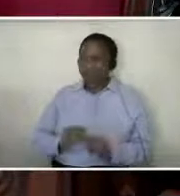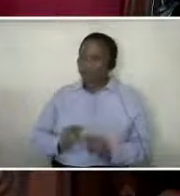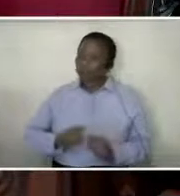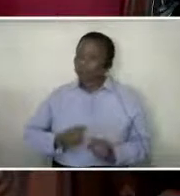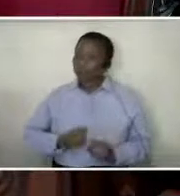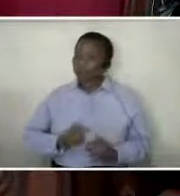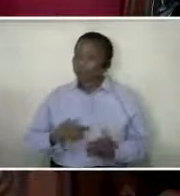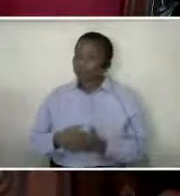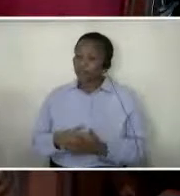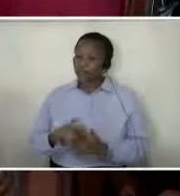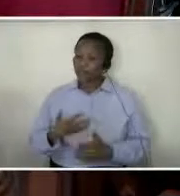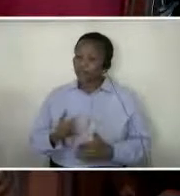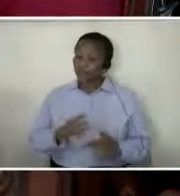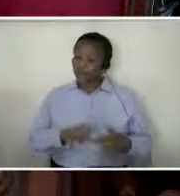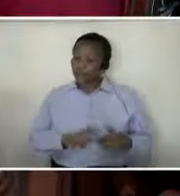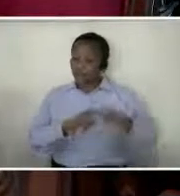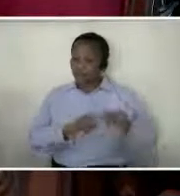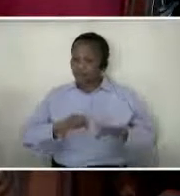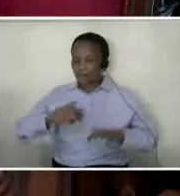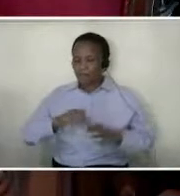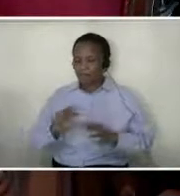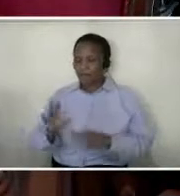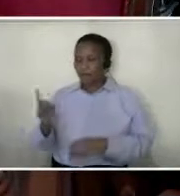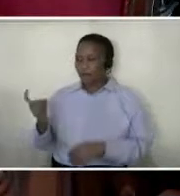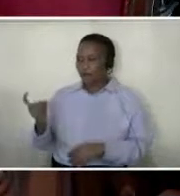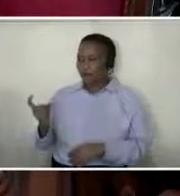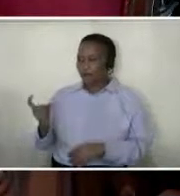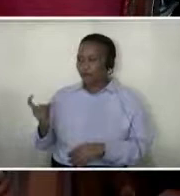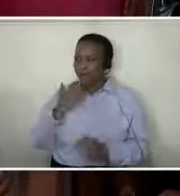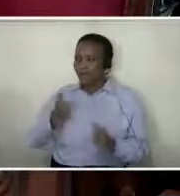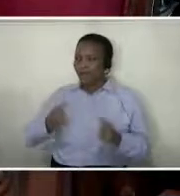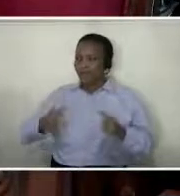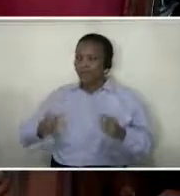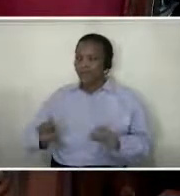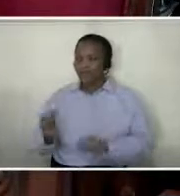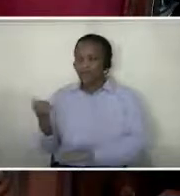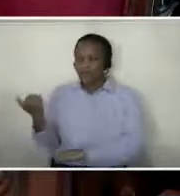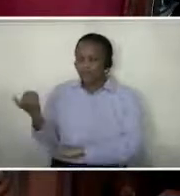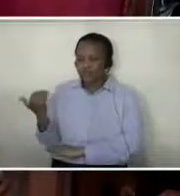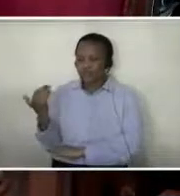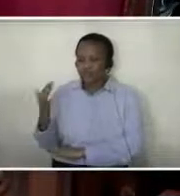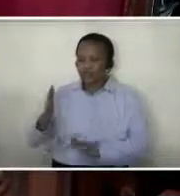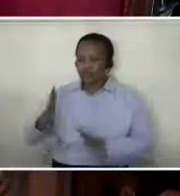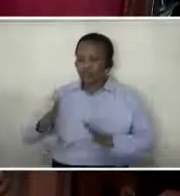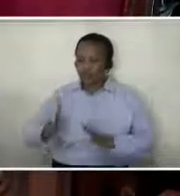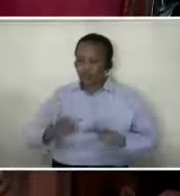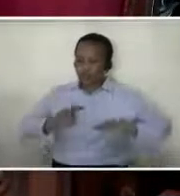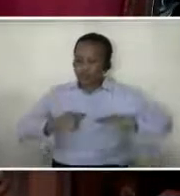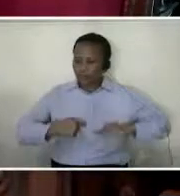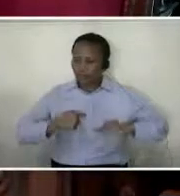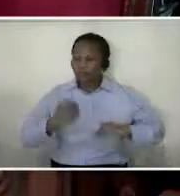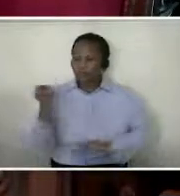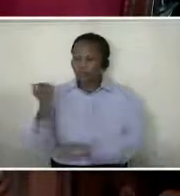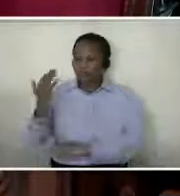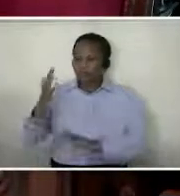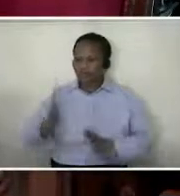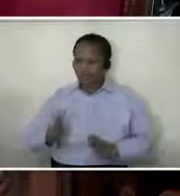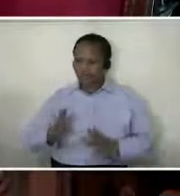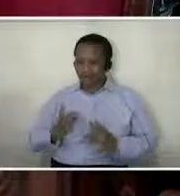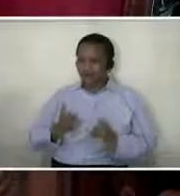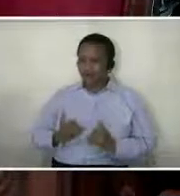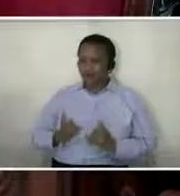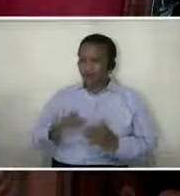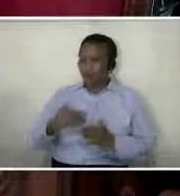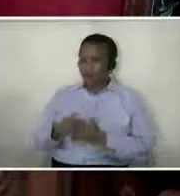Whilst at that, I will call the next speaker, which the Honorable Rajbansi